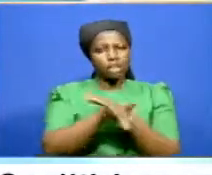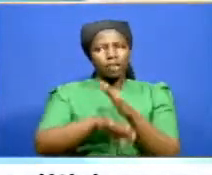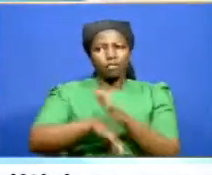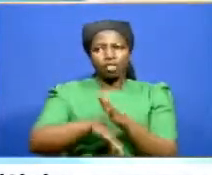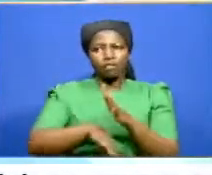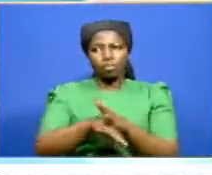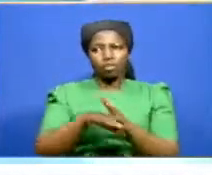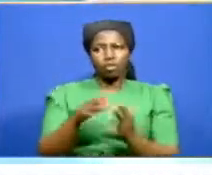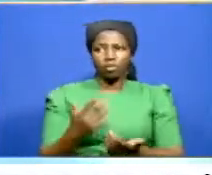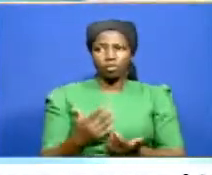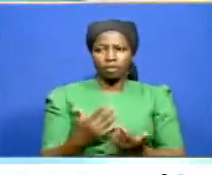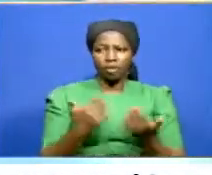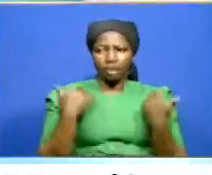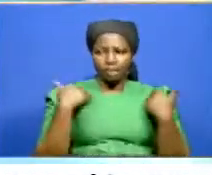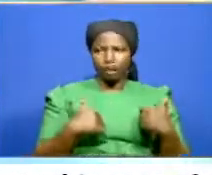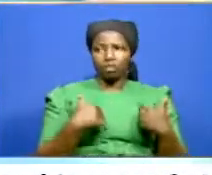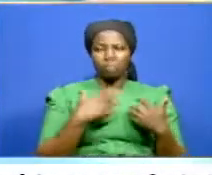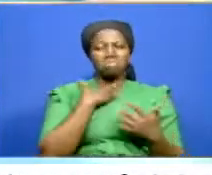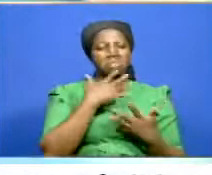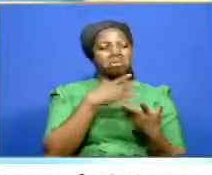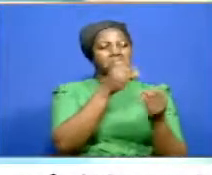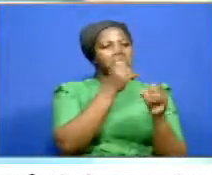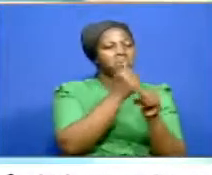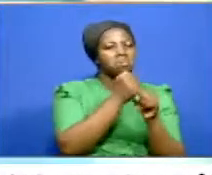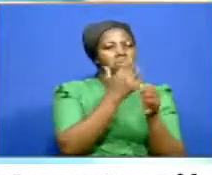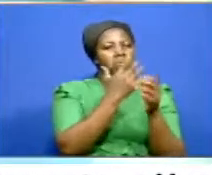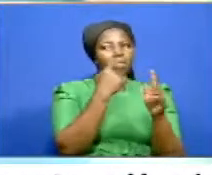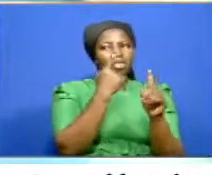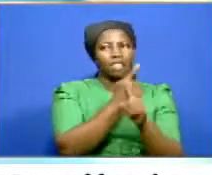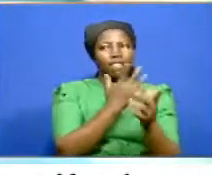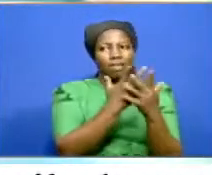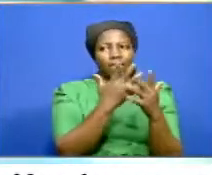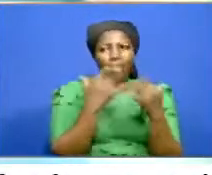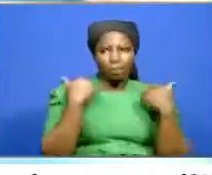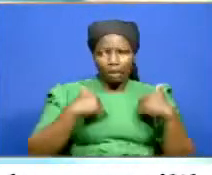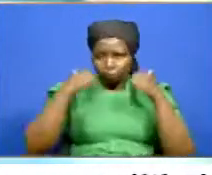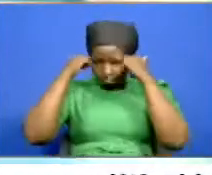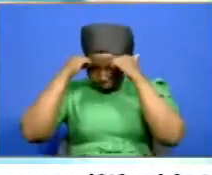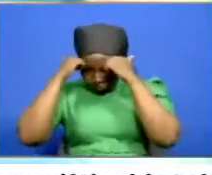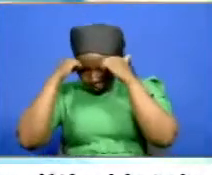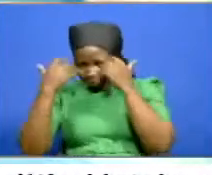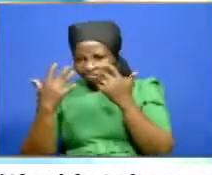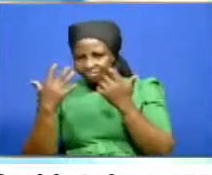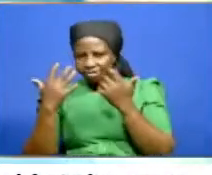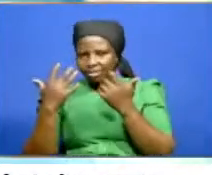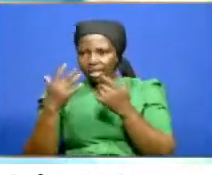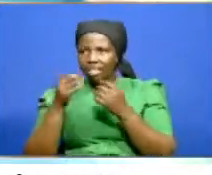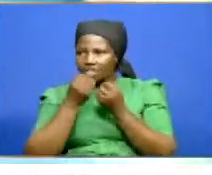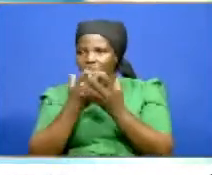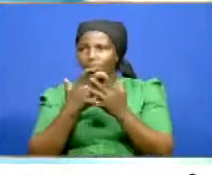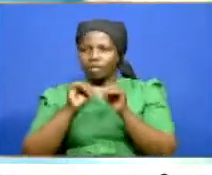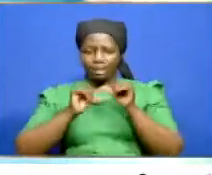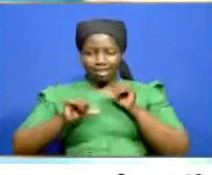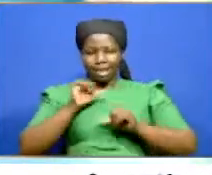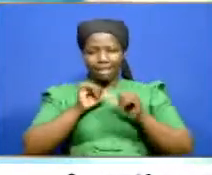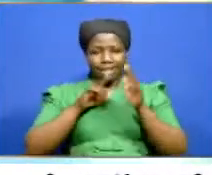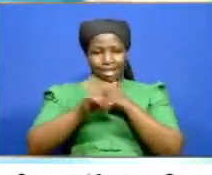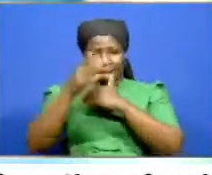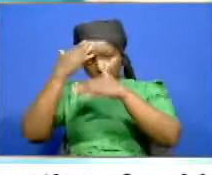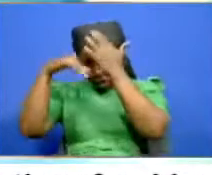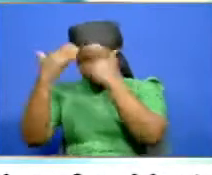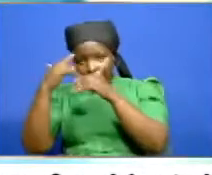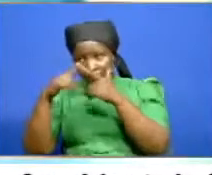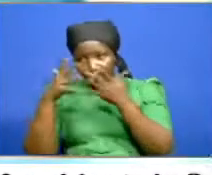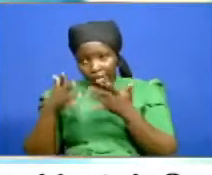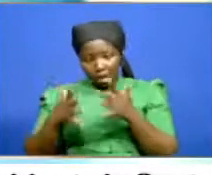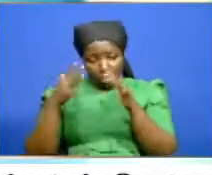me, I could have gone and done something else. Of course, I studied information science at Kenya Methodist University, but right now, whatever I'm doing, whatever I studied,